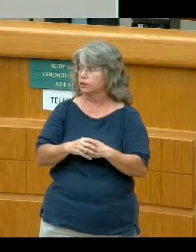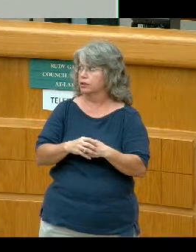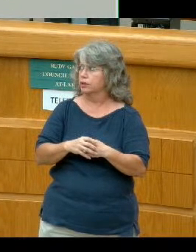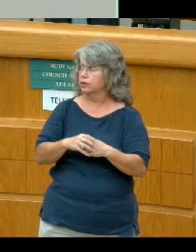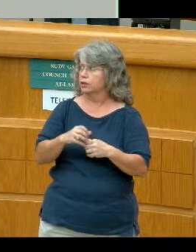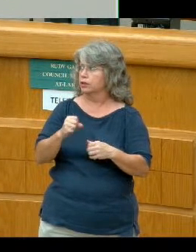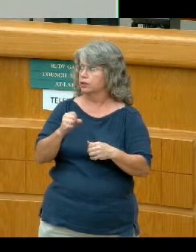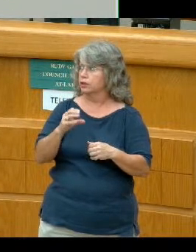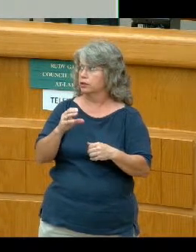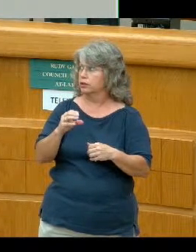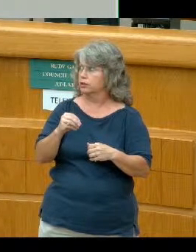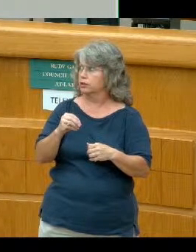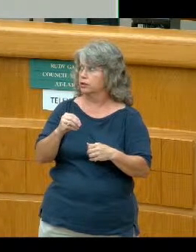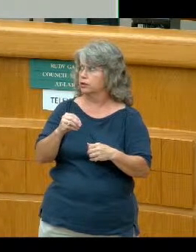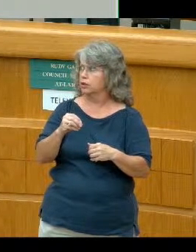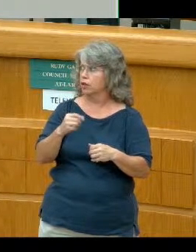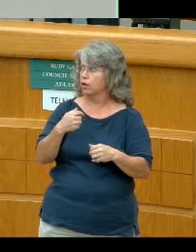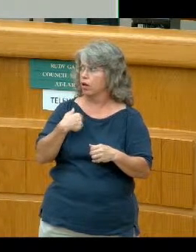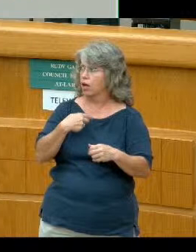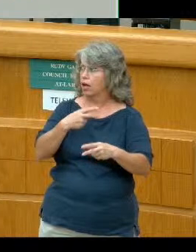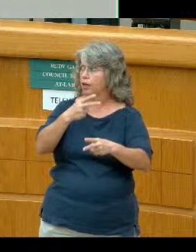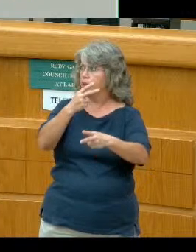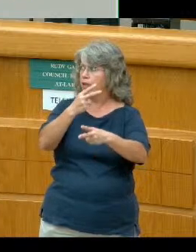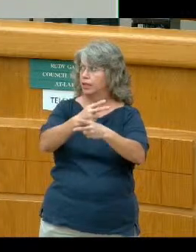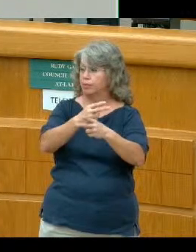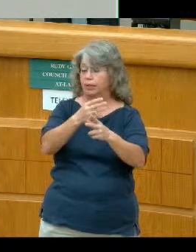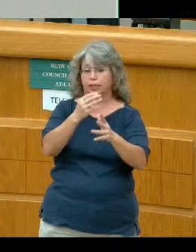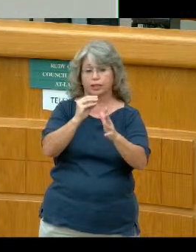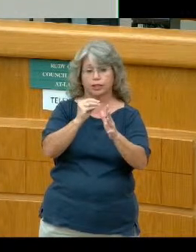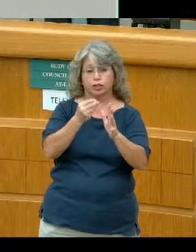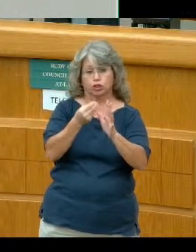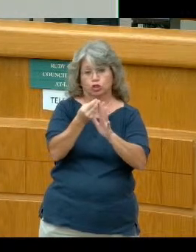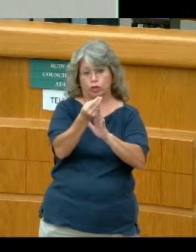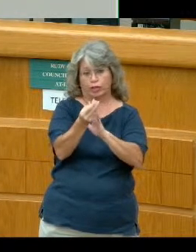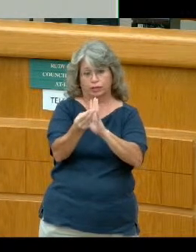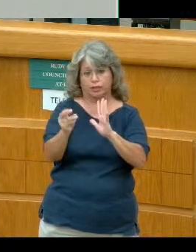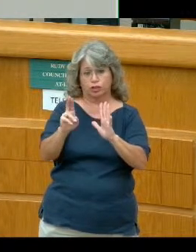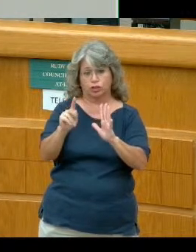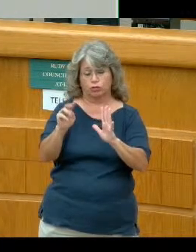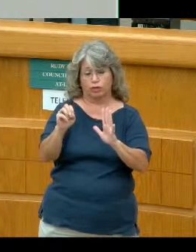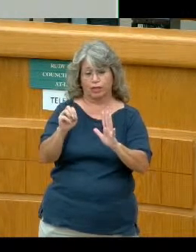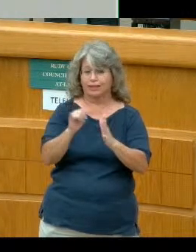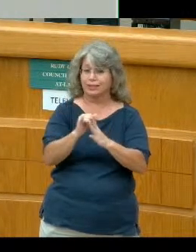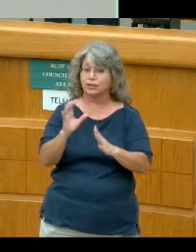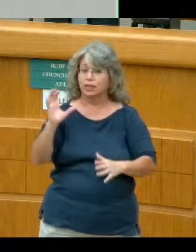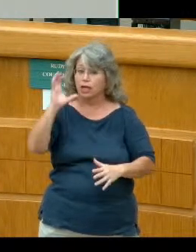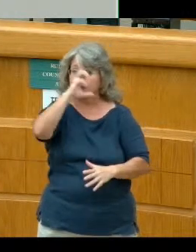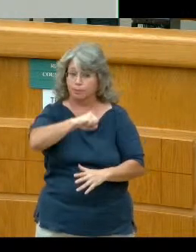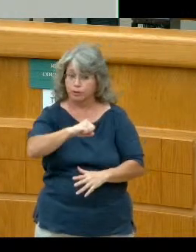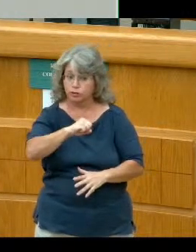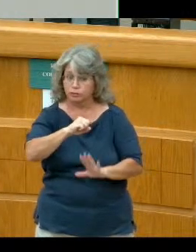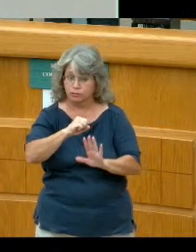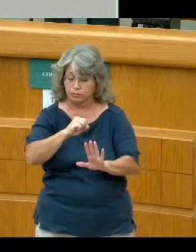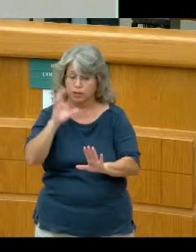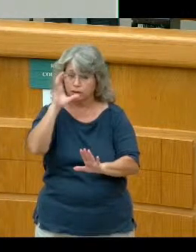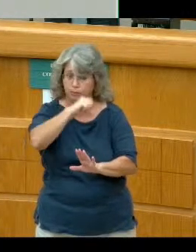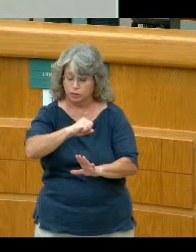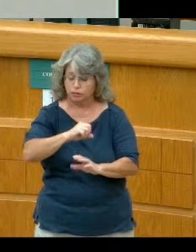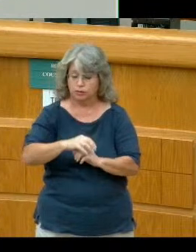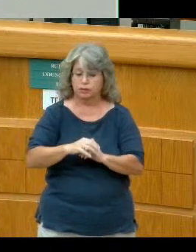rate. So I'm keeping the transmission rates here on the top. So we're assuming in this model, now this is an